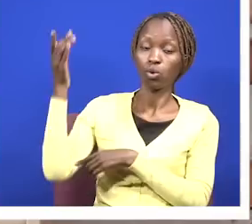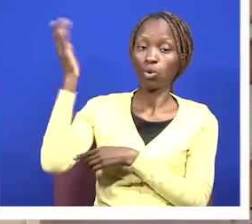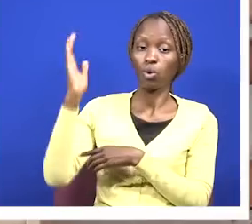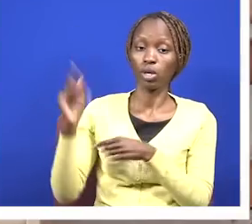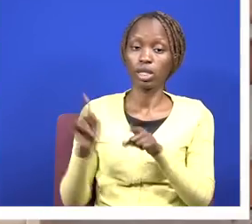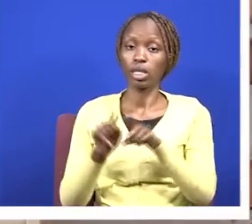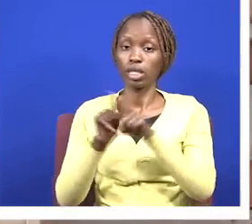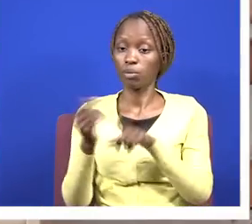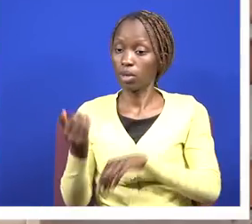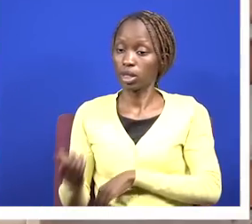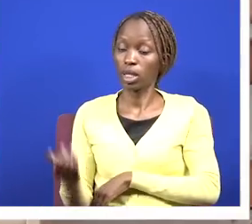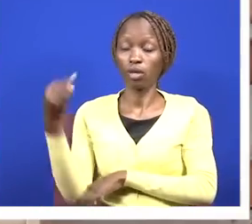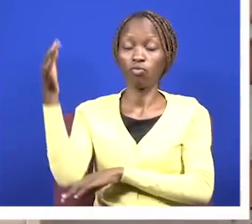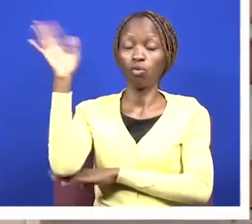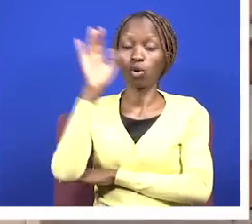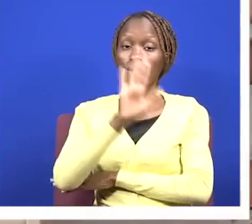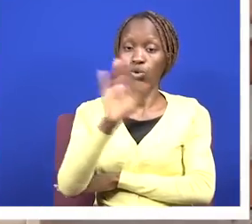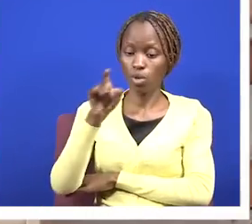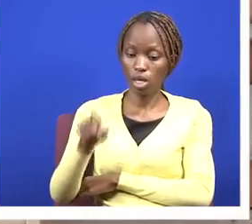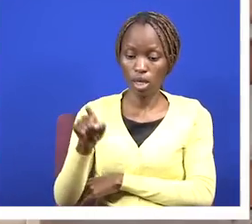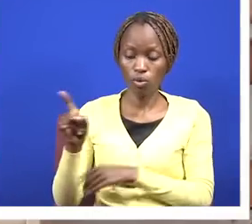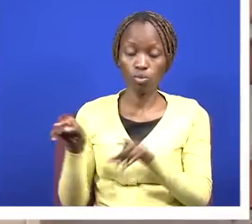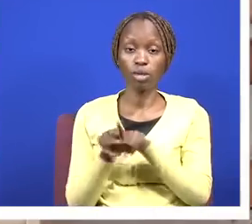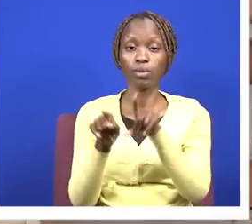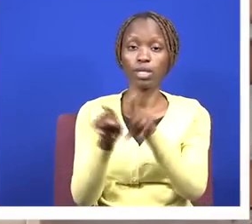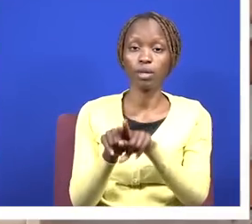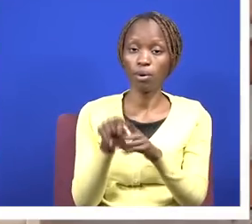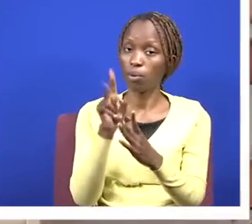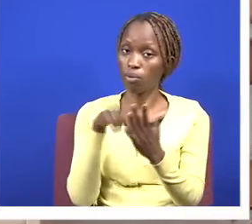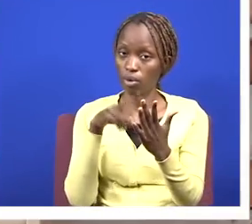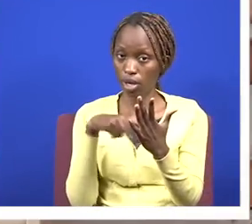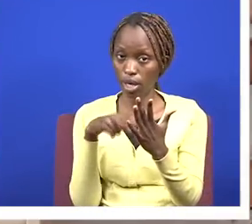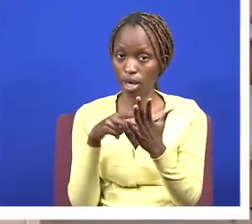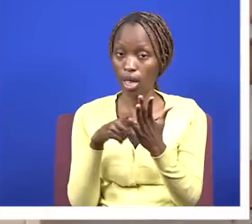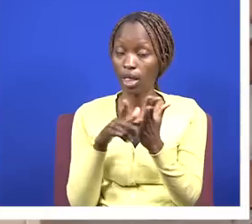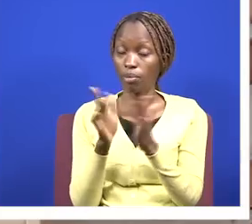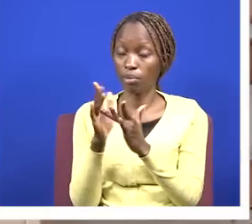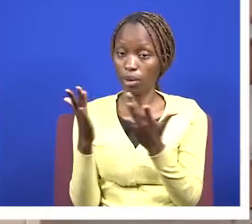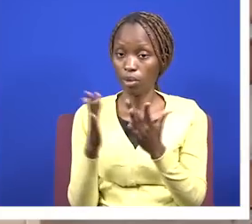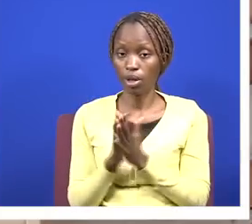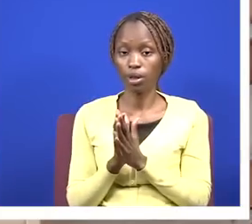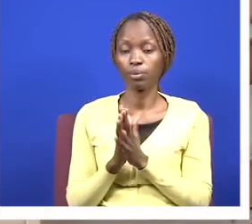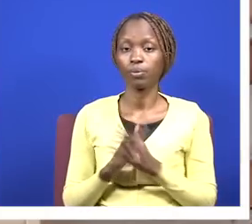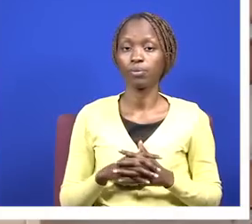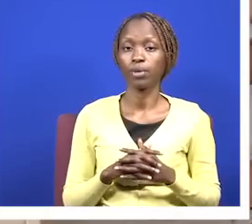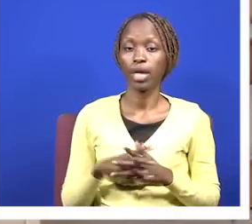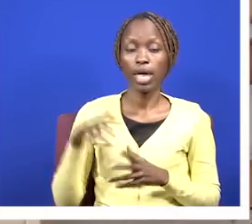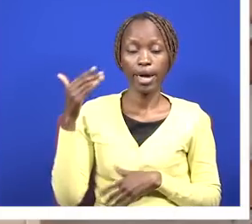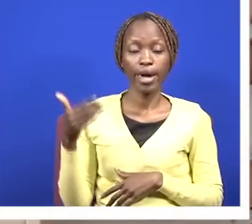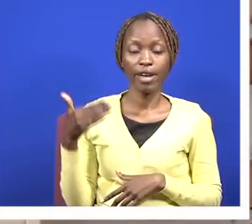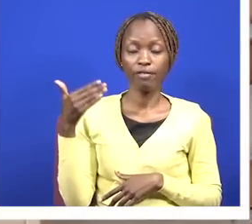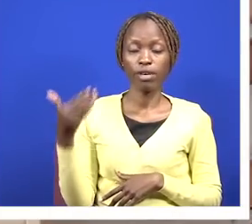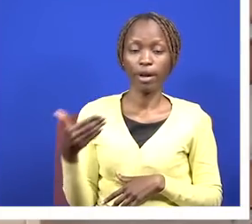As a child of God, you need to also read the Word of God, the Bible, every